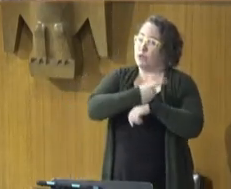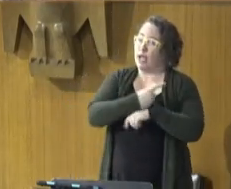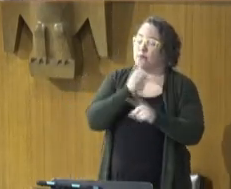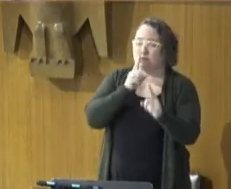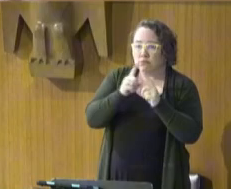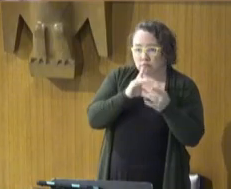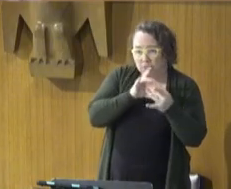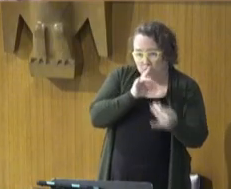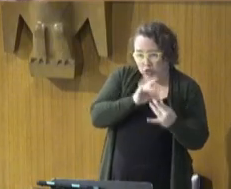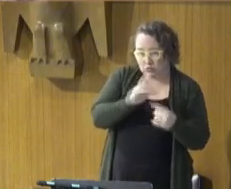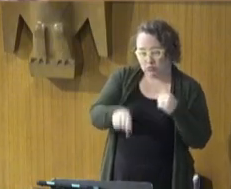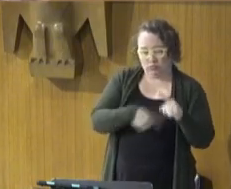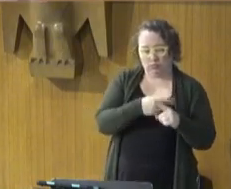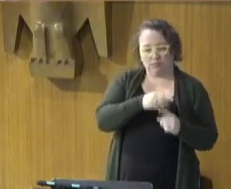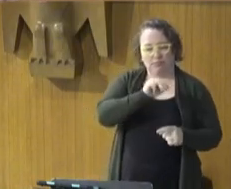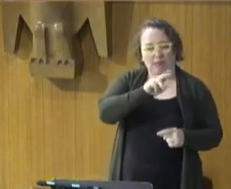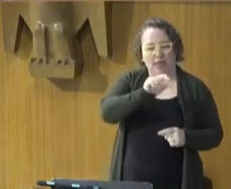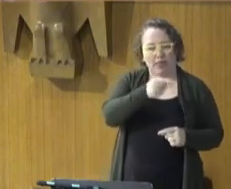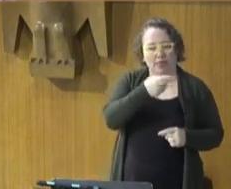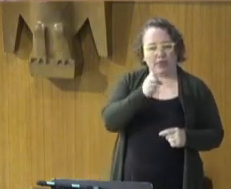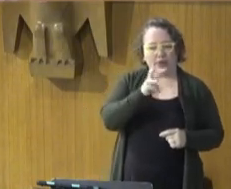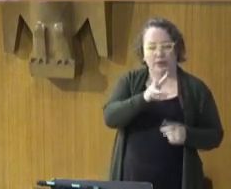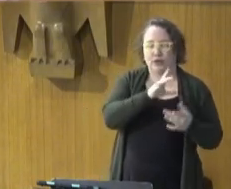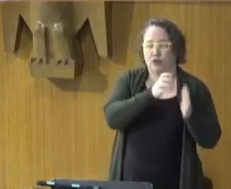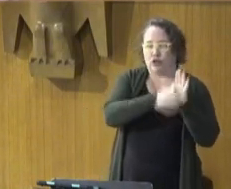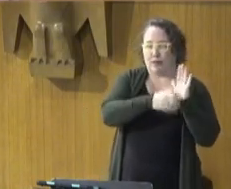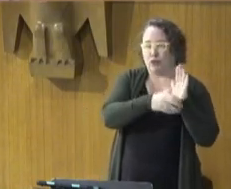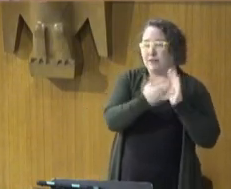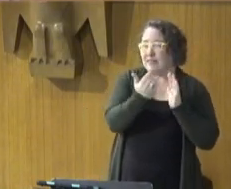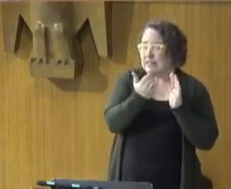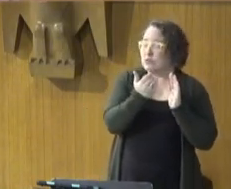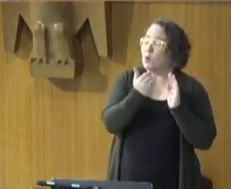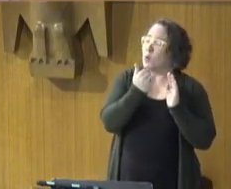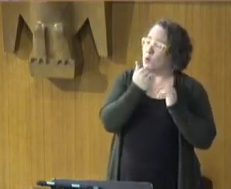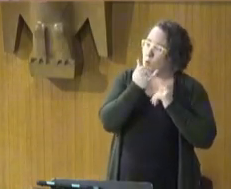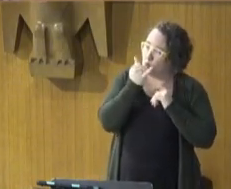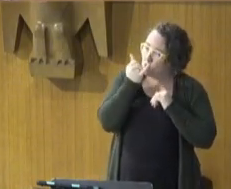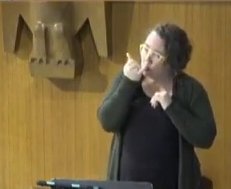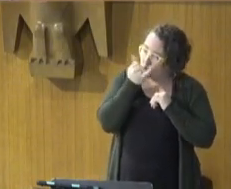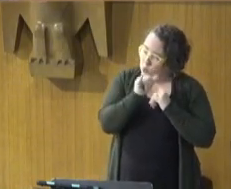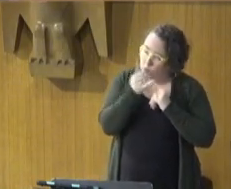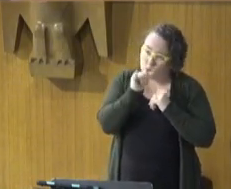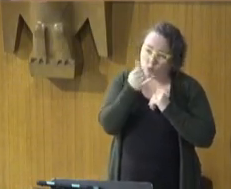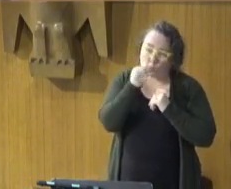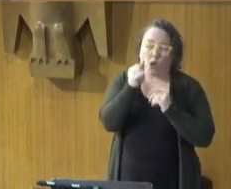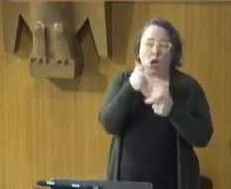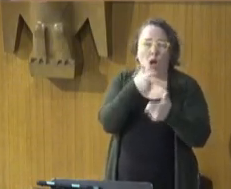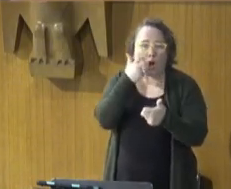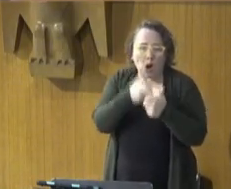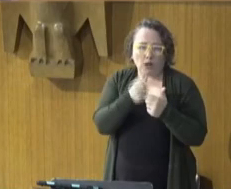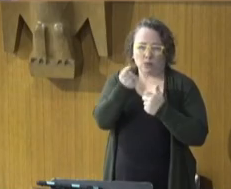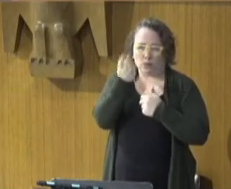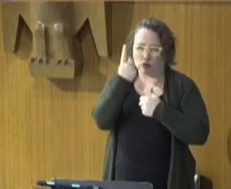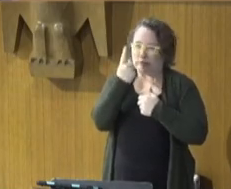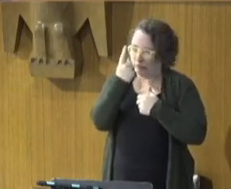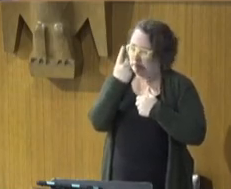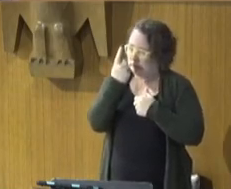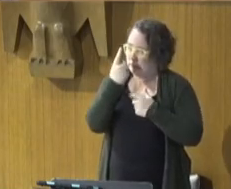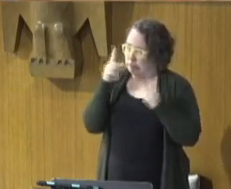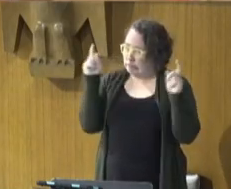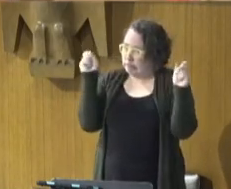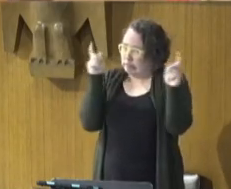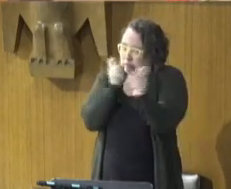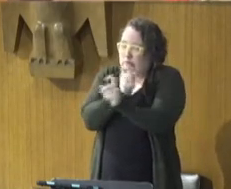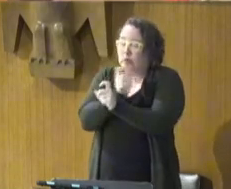from Matthew chapter 15, is definitely one of the most difficult of them all. The